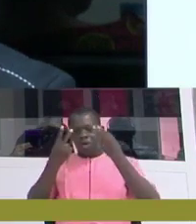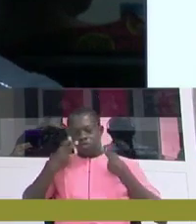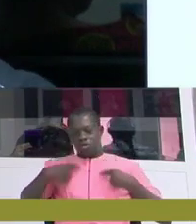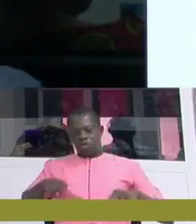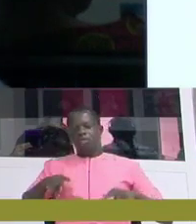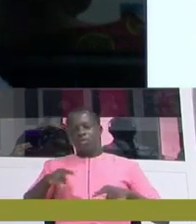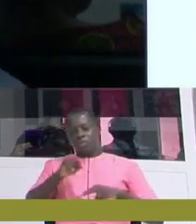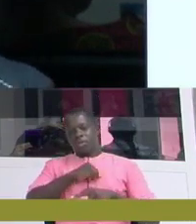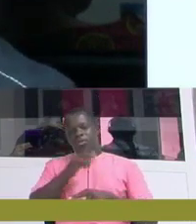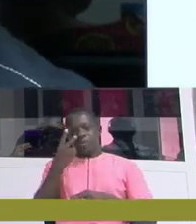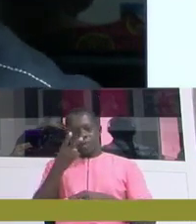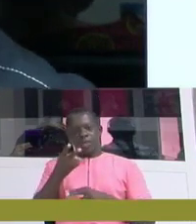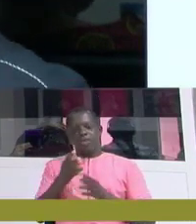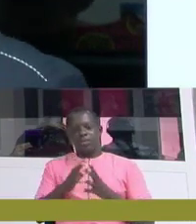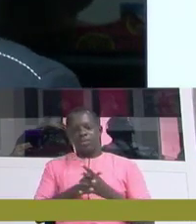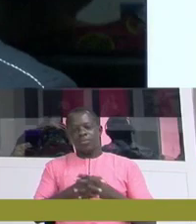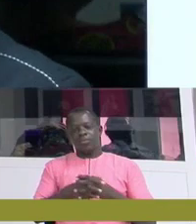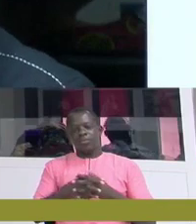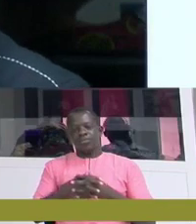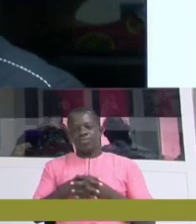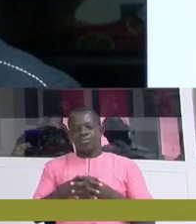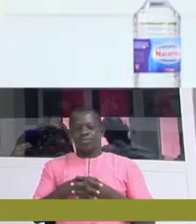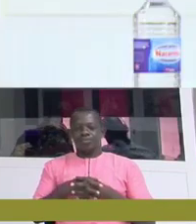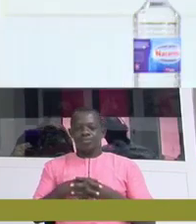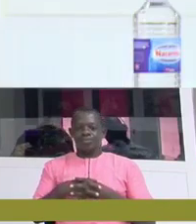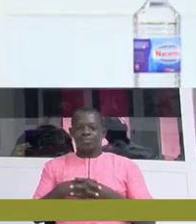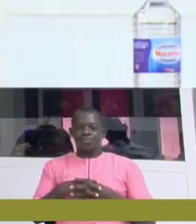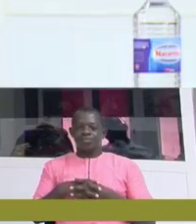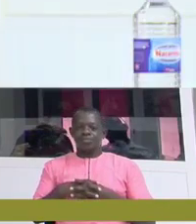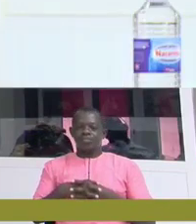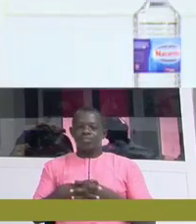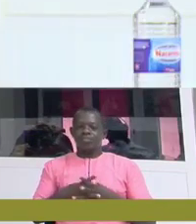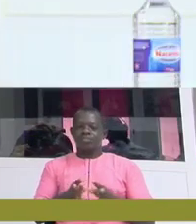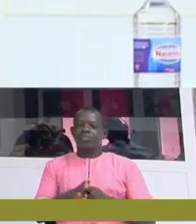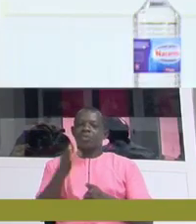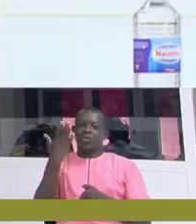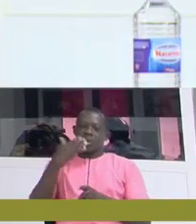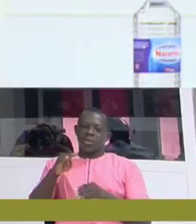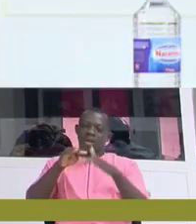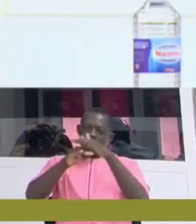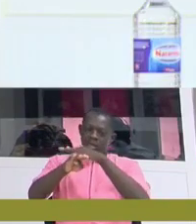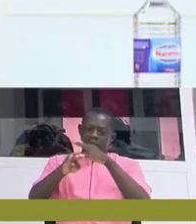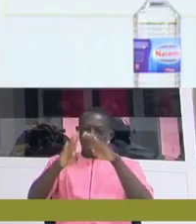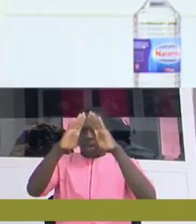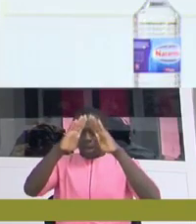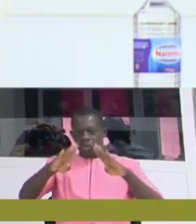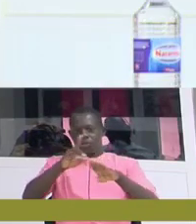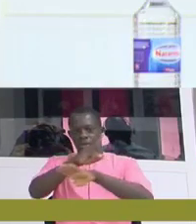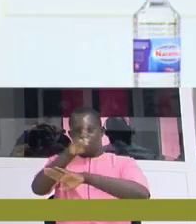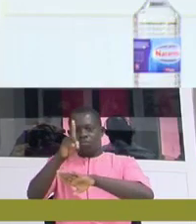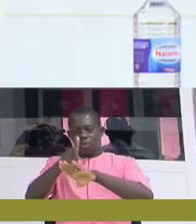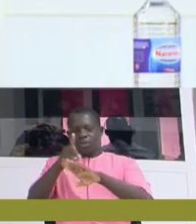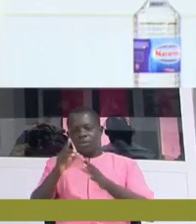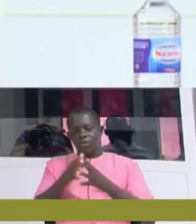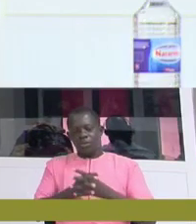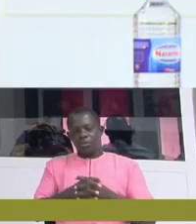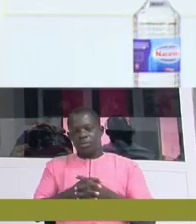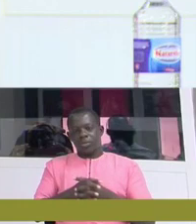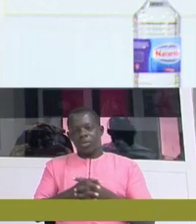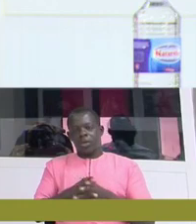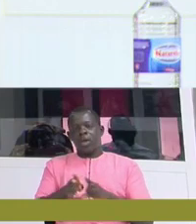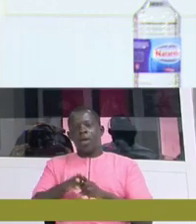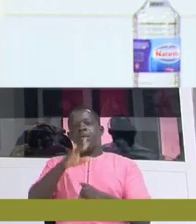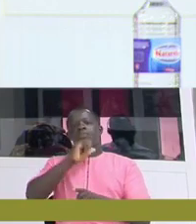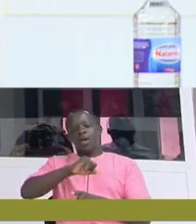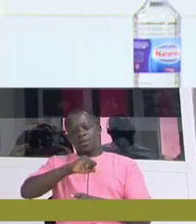informal kind of knowledge. Yes, acquaintance. In military uniform. Abri ya dun ding kanang. When they brought him inside where I was, manoni yong